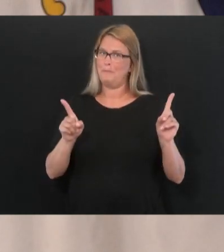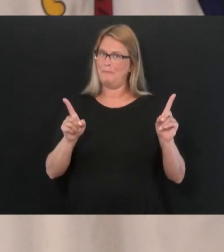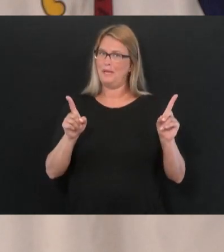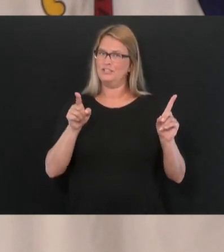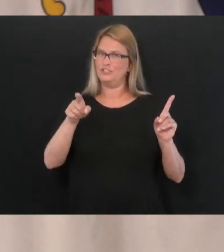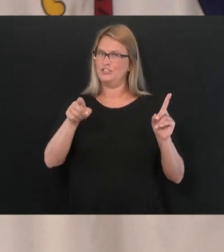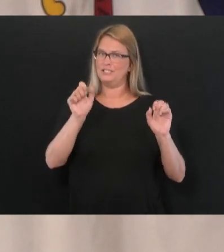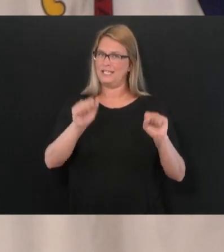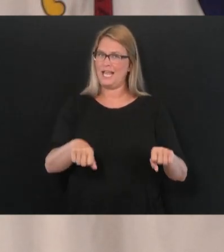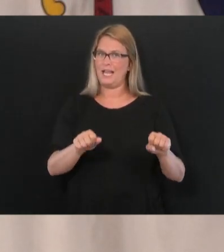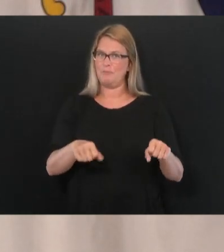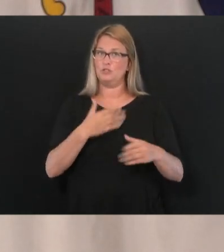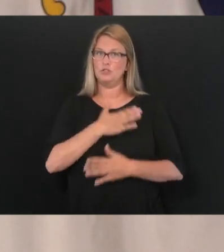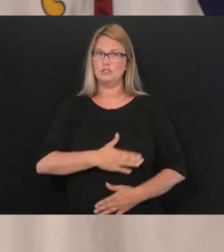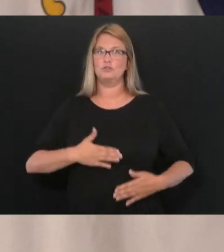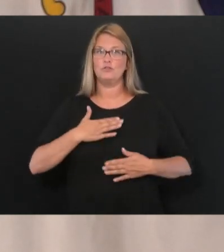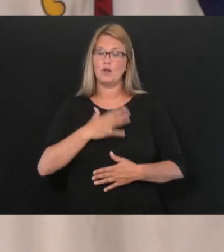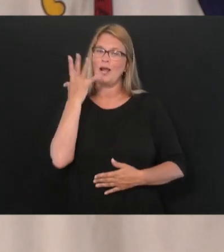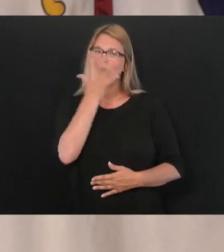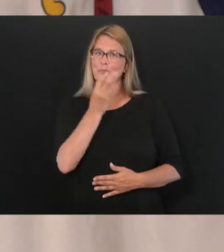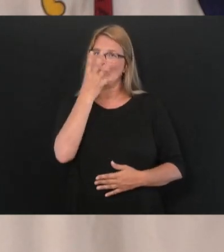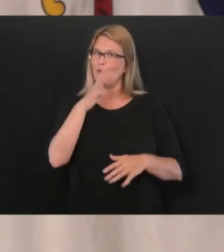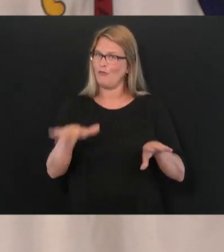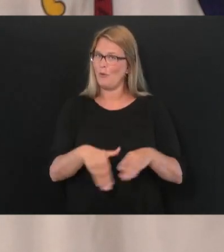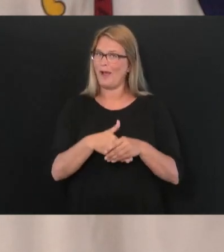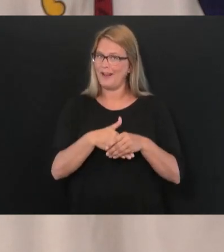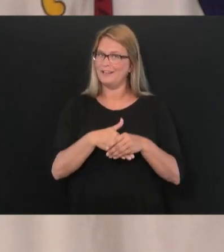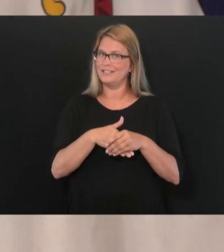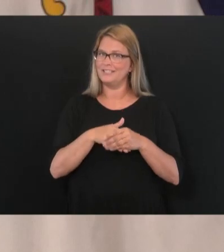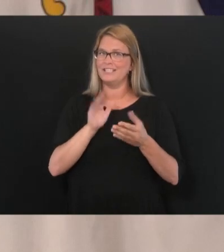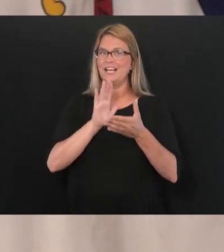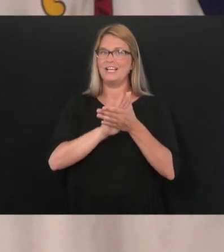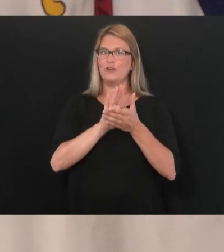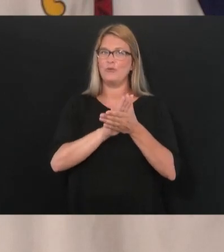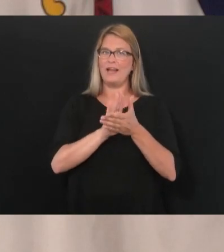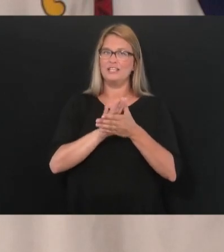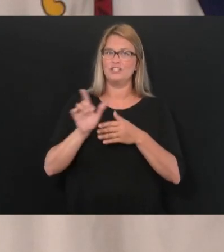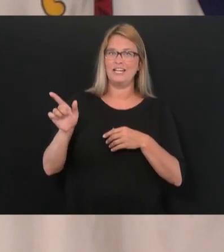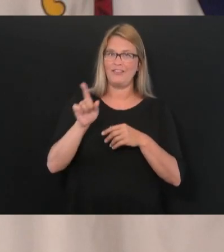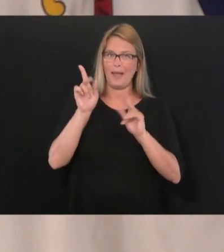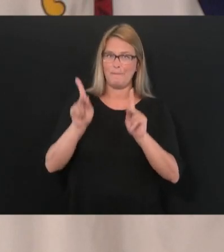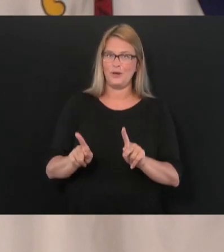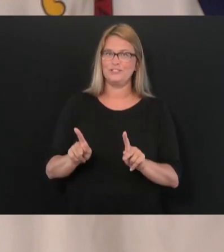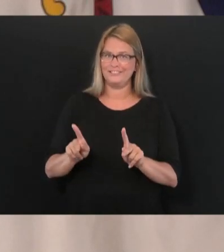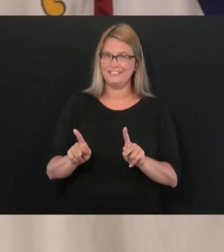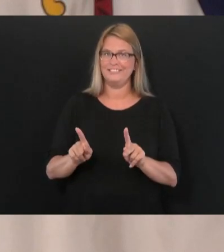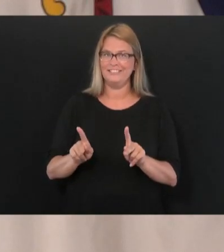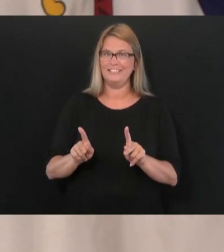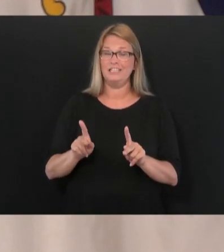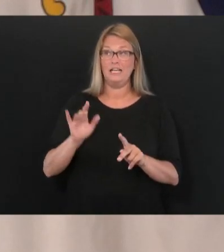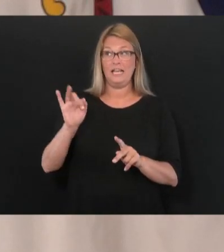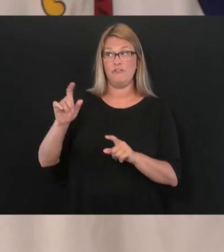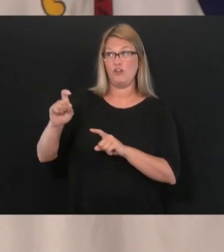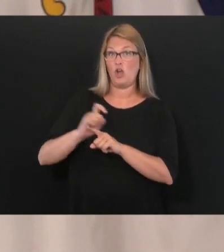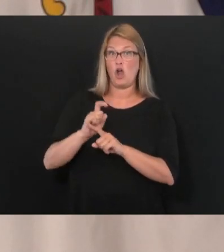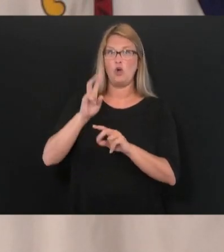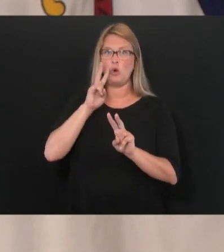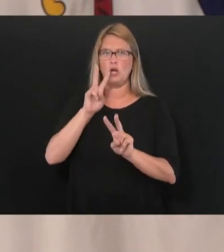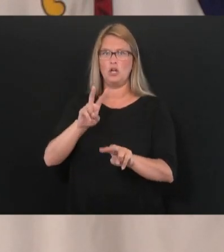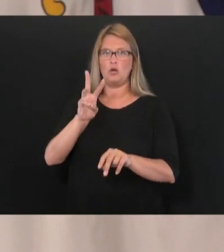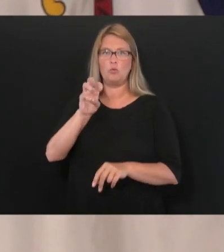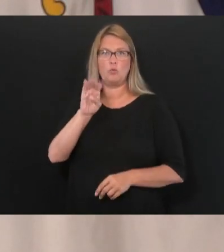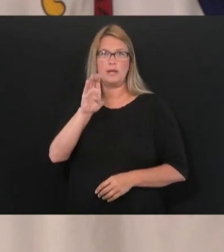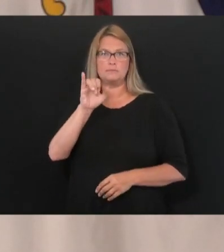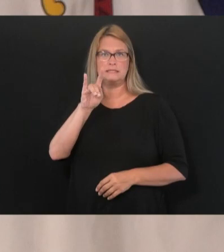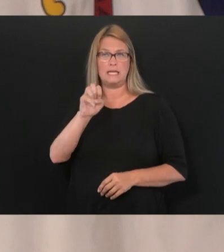think she'll be able to enjoy a beautiful wedding. I congratulate her in every way, and if she'll call into us or go up on our